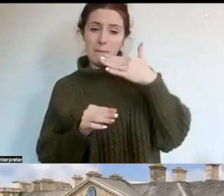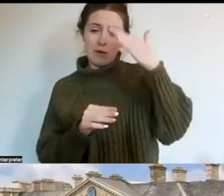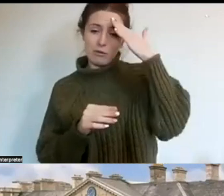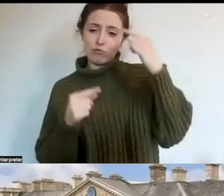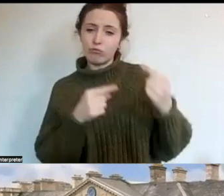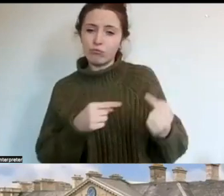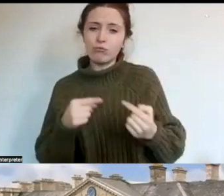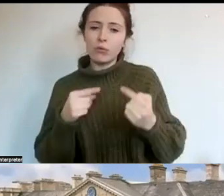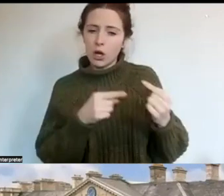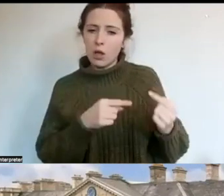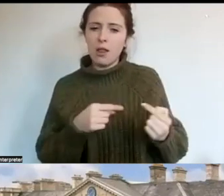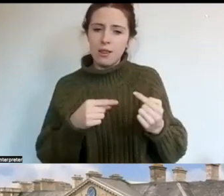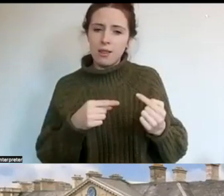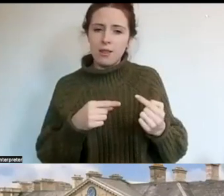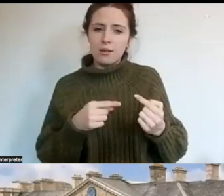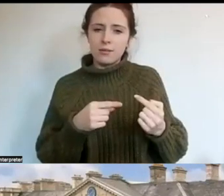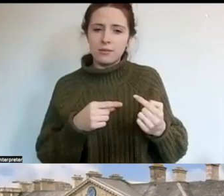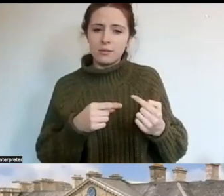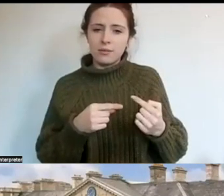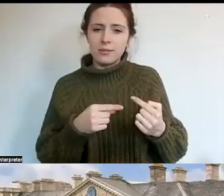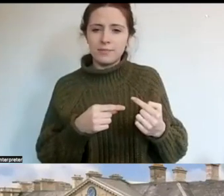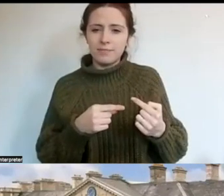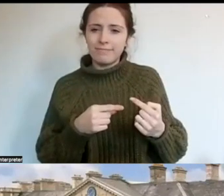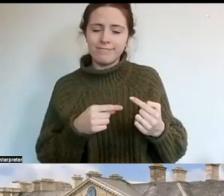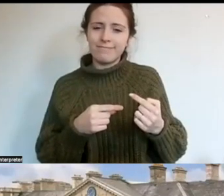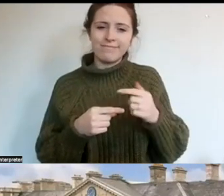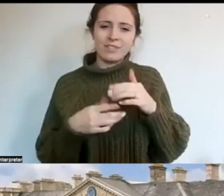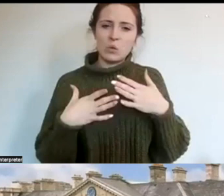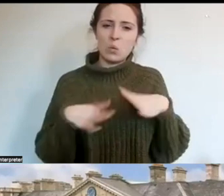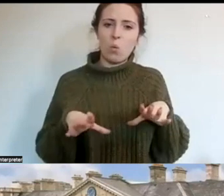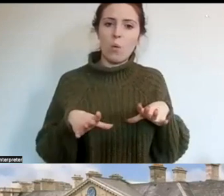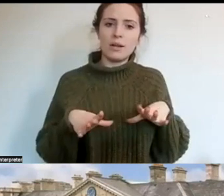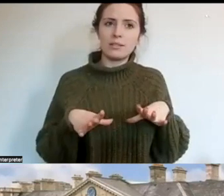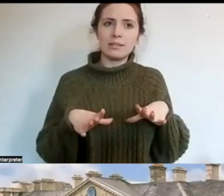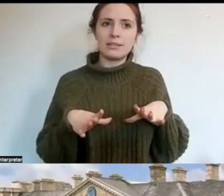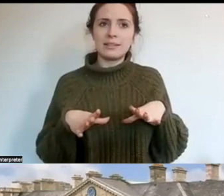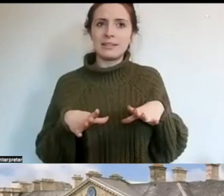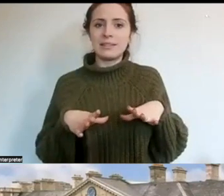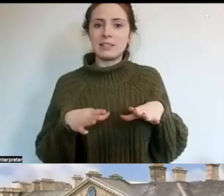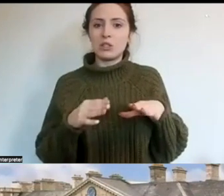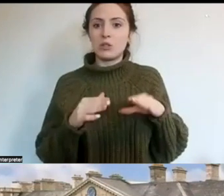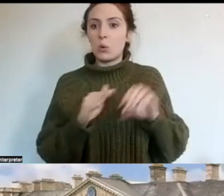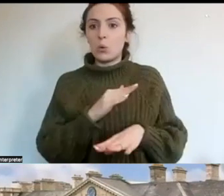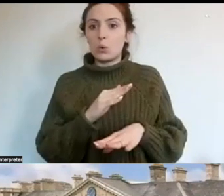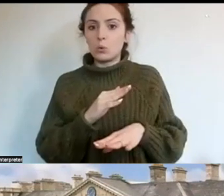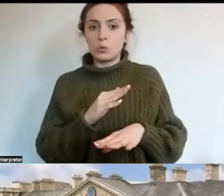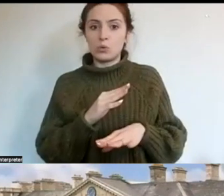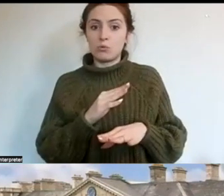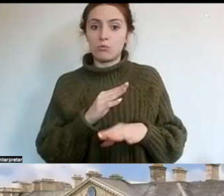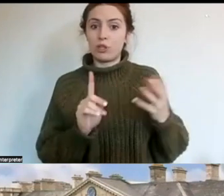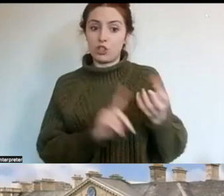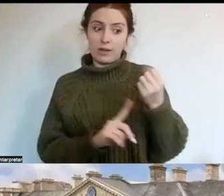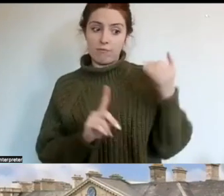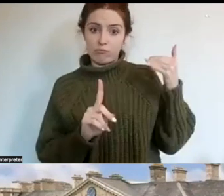you know, this desire to not lose what we have achieved within our intellectual disability service